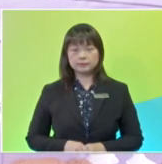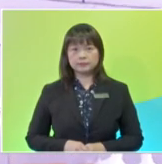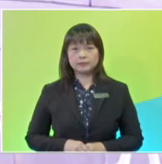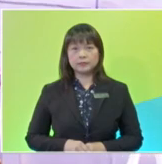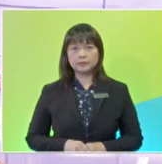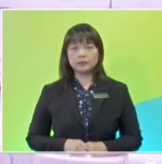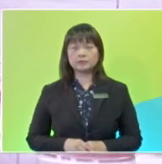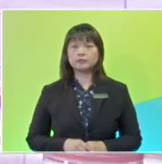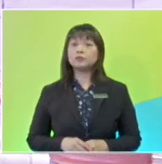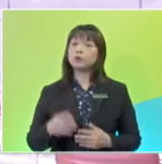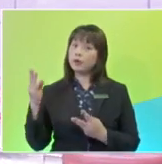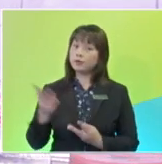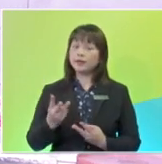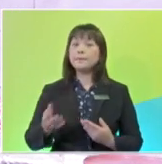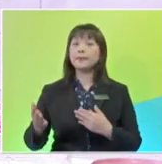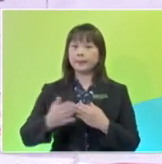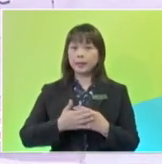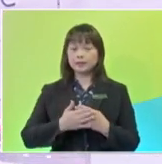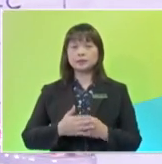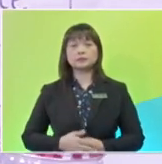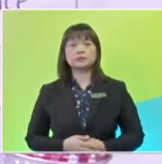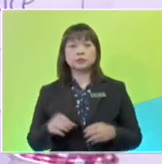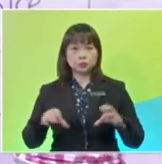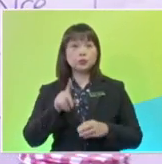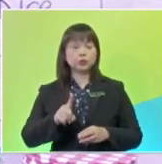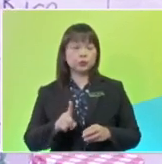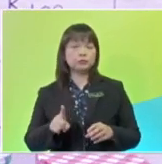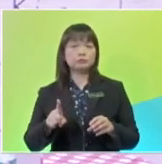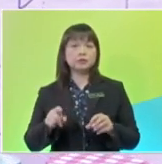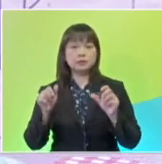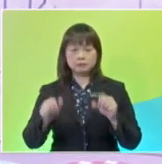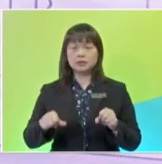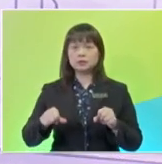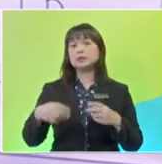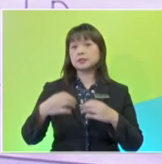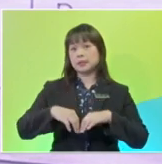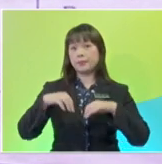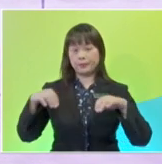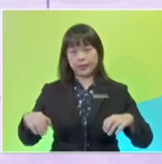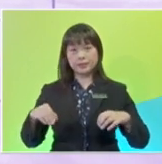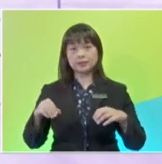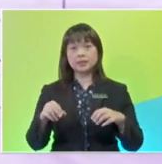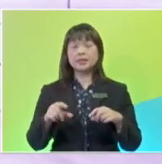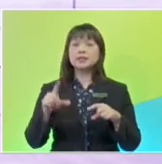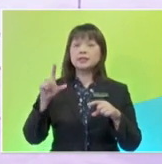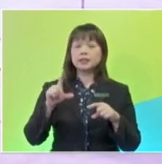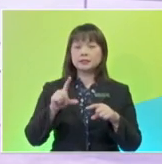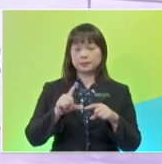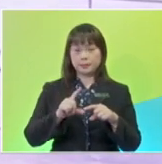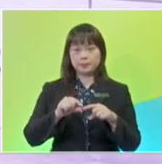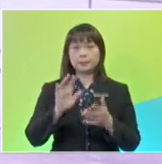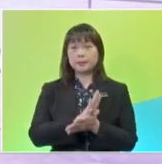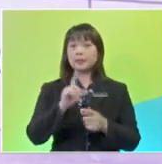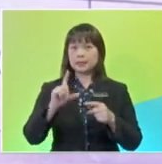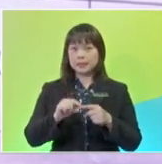Welcome back, people at home. Have you managed to separate the stapler and the paper clip? If you have tried with the magnet, I'm sure you